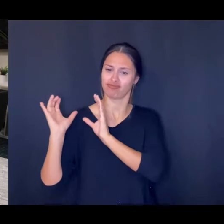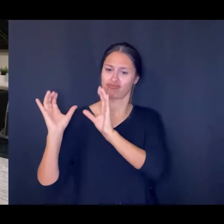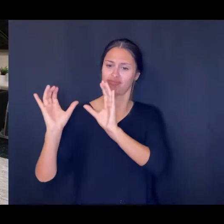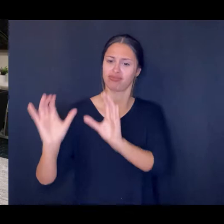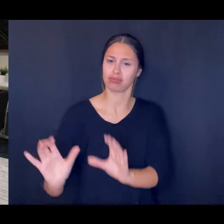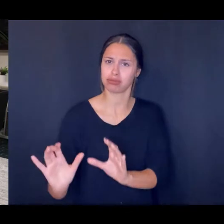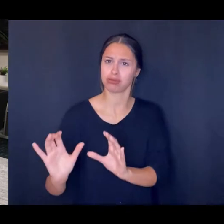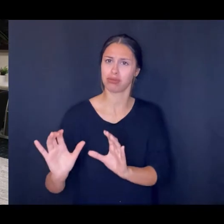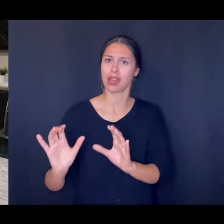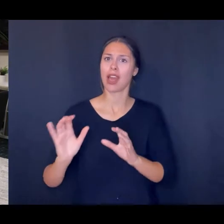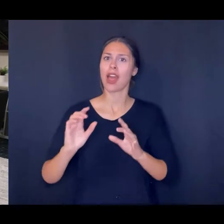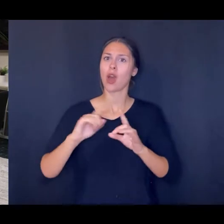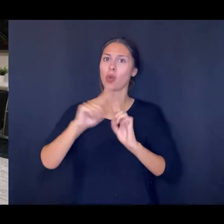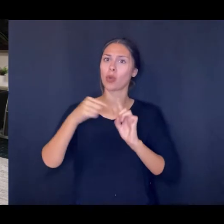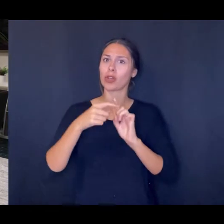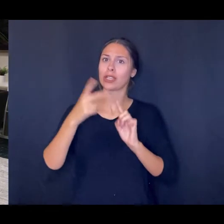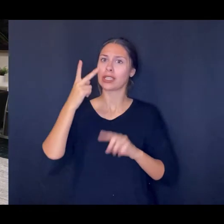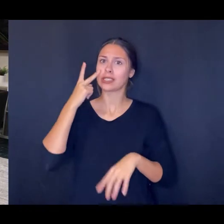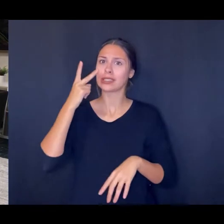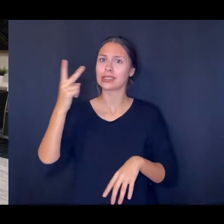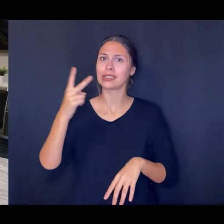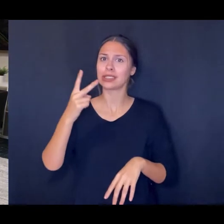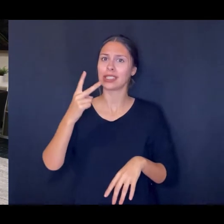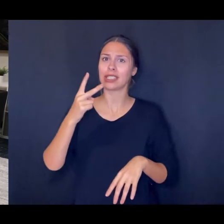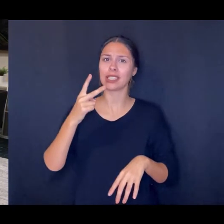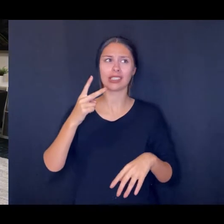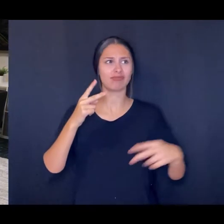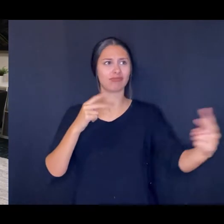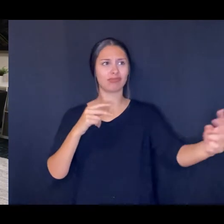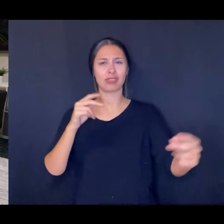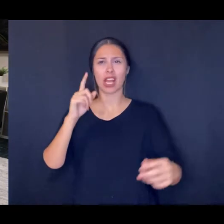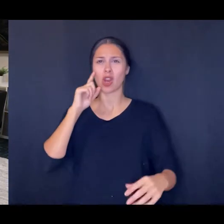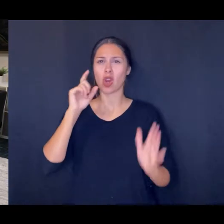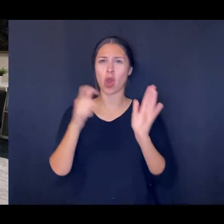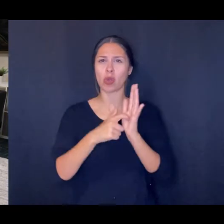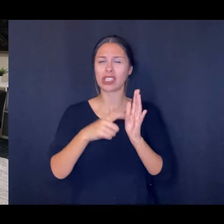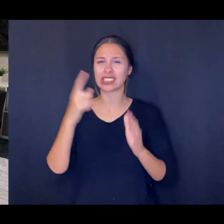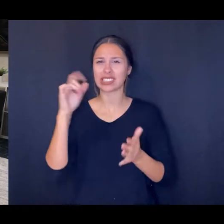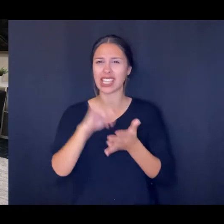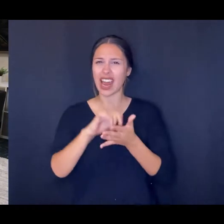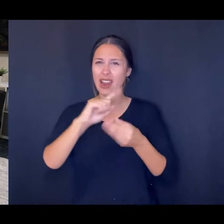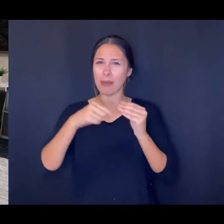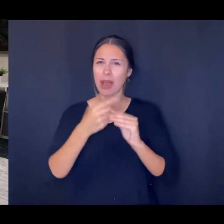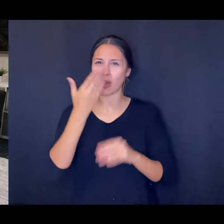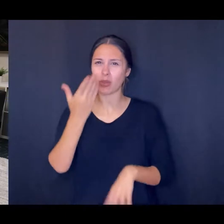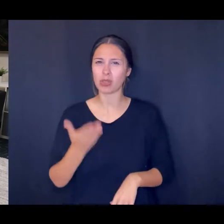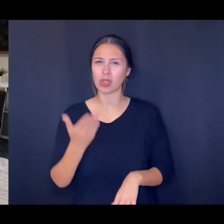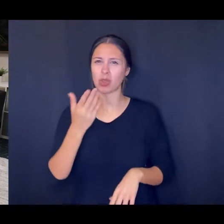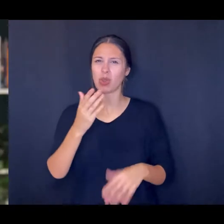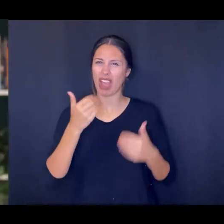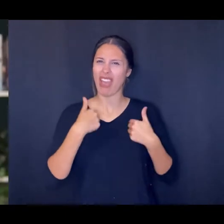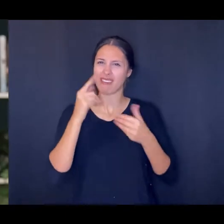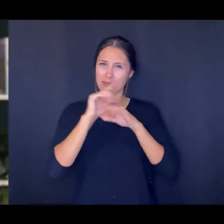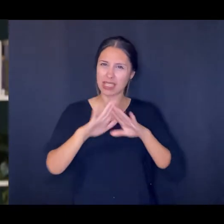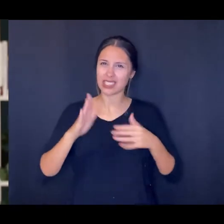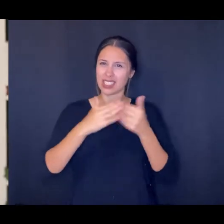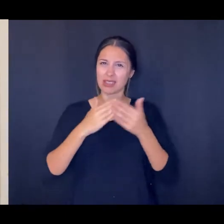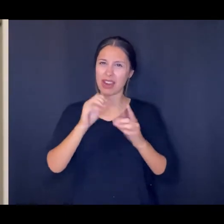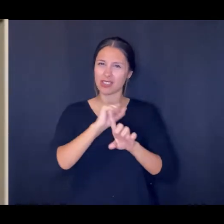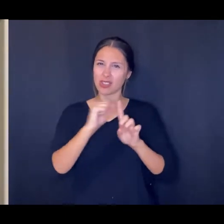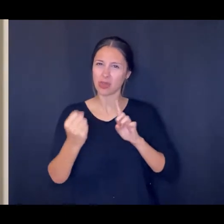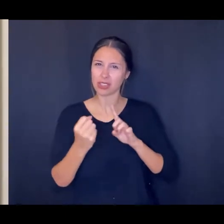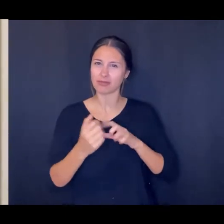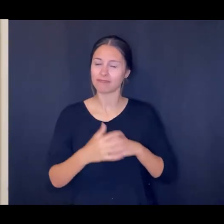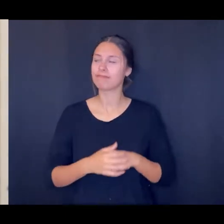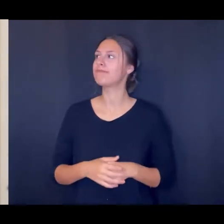when they see this piece about you, regardless of the circumstance. Yeah, that's really good. Well, family, we don't